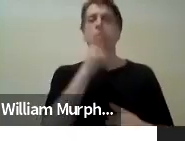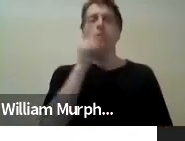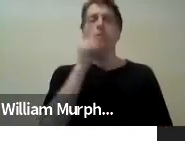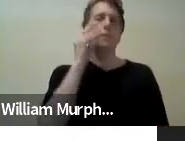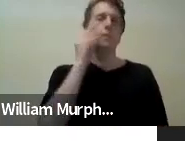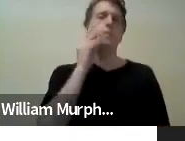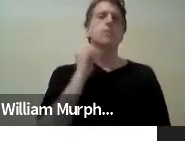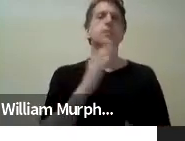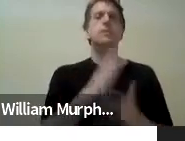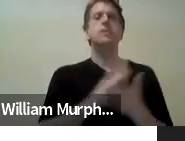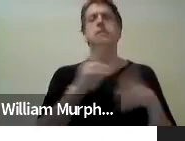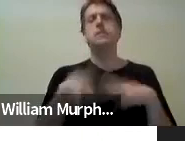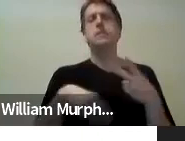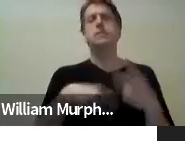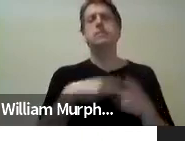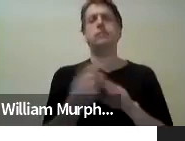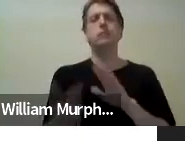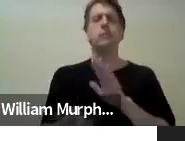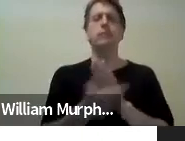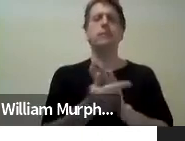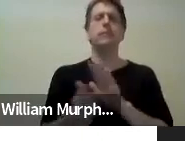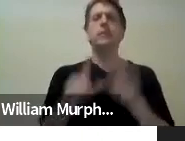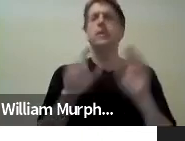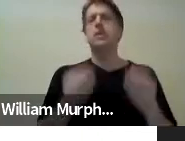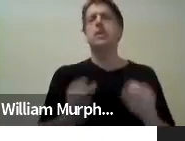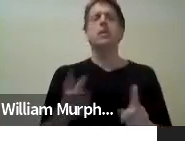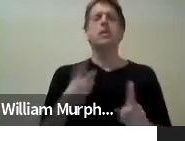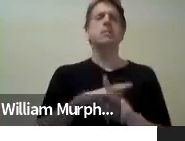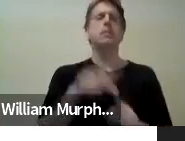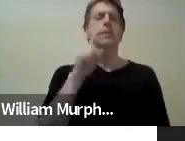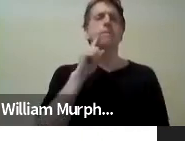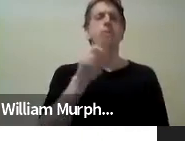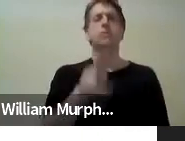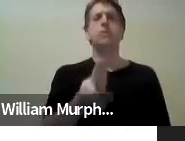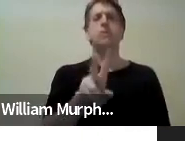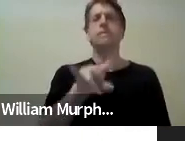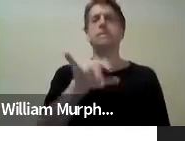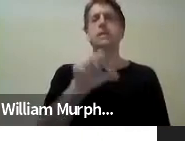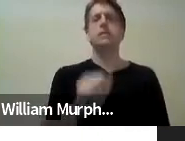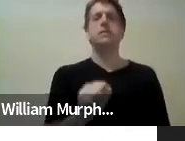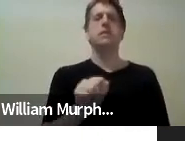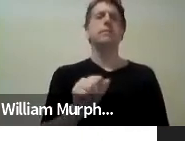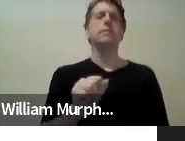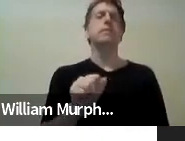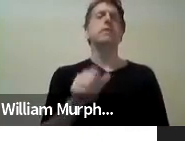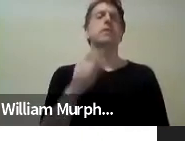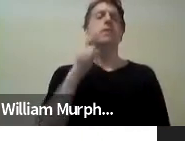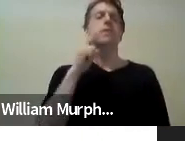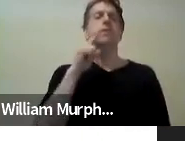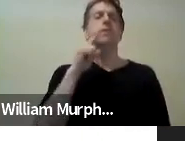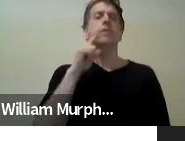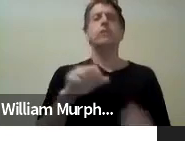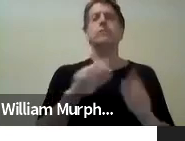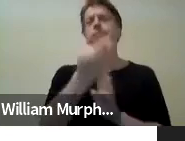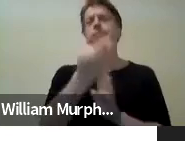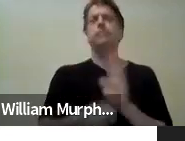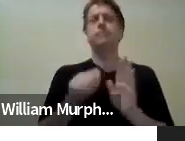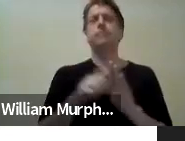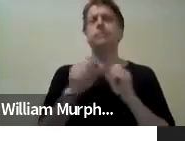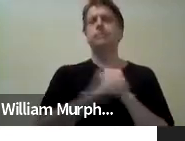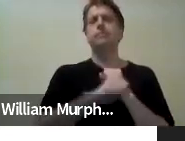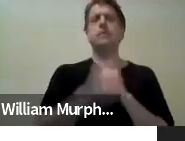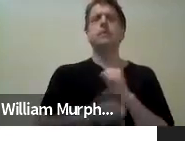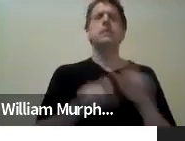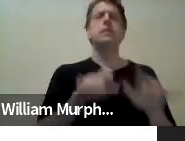sort of crime, that they can apply for this U visa for an extended period of time to stay in